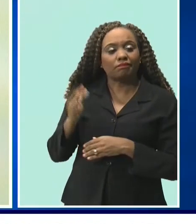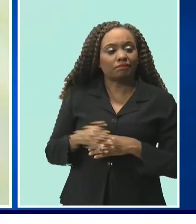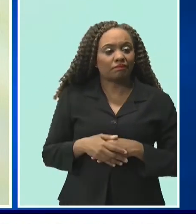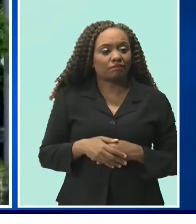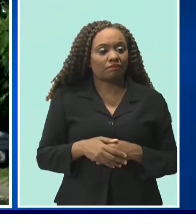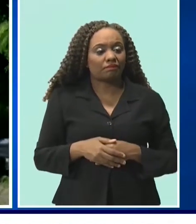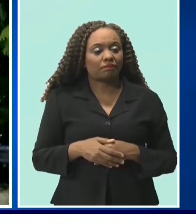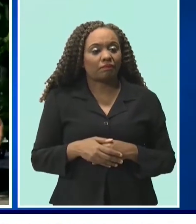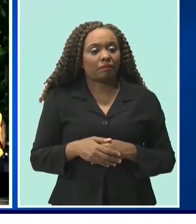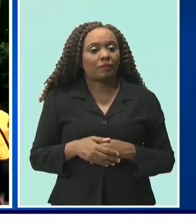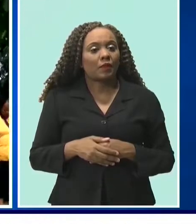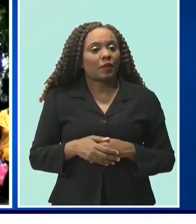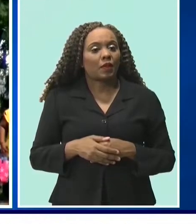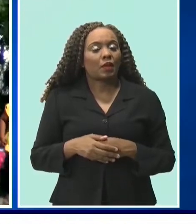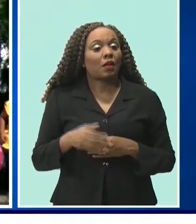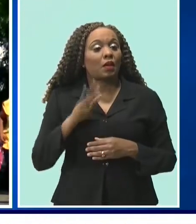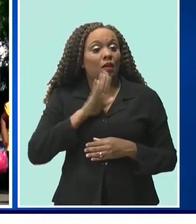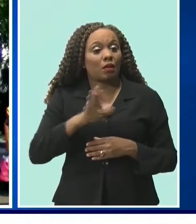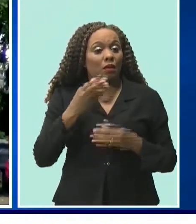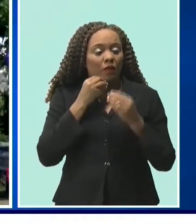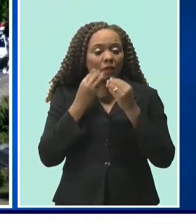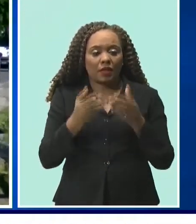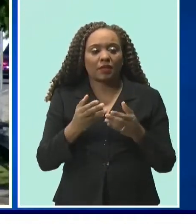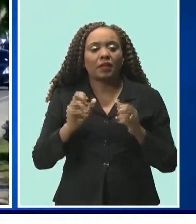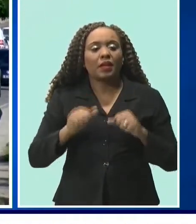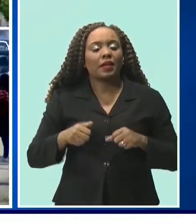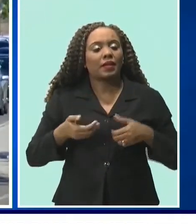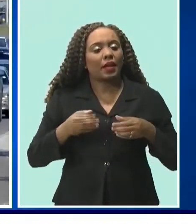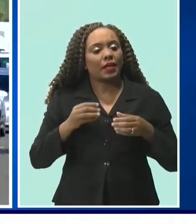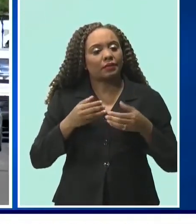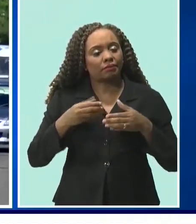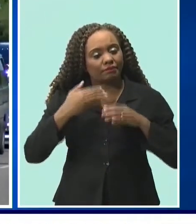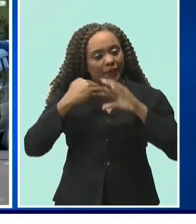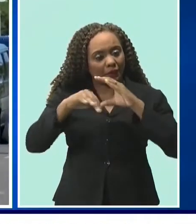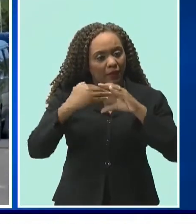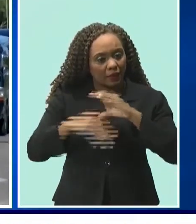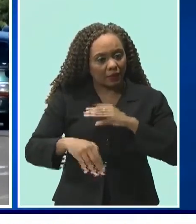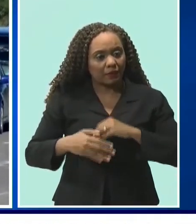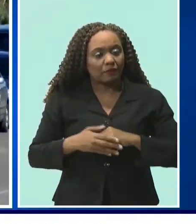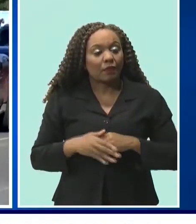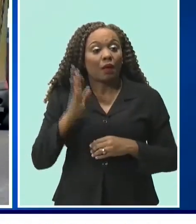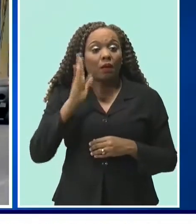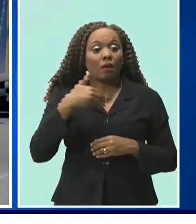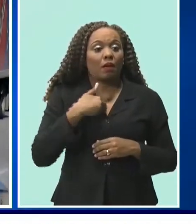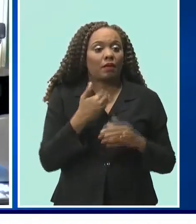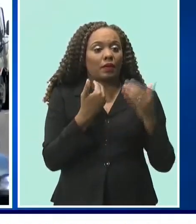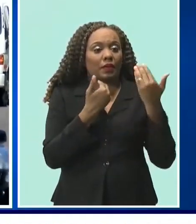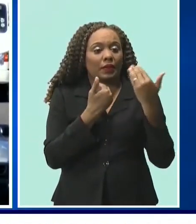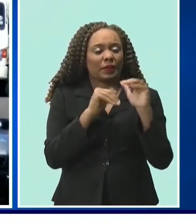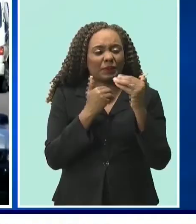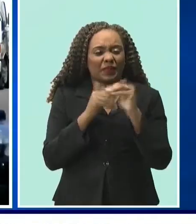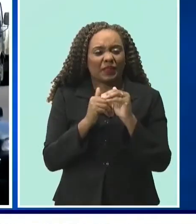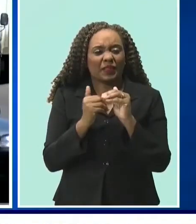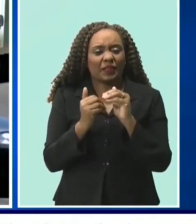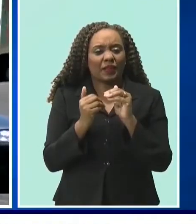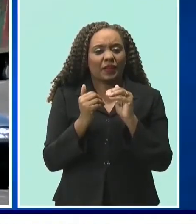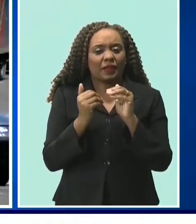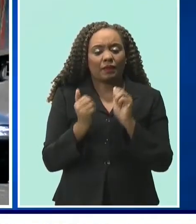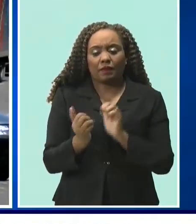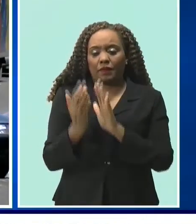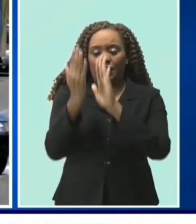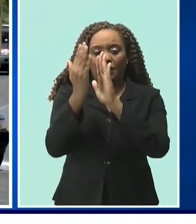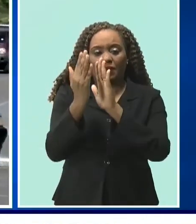rmo@mayheridleyhazard.com and provide their contact information. The consultant will also conduct a limited number of face-to-face community